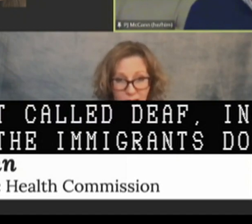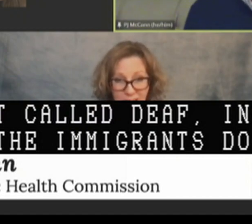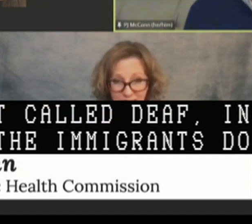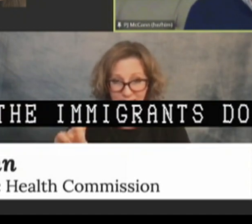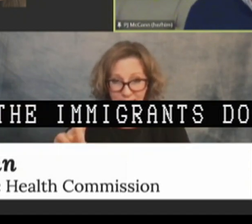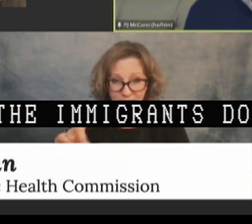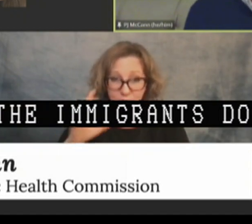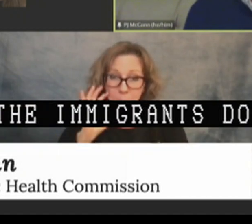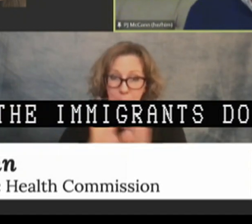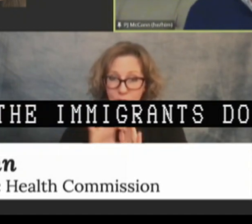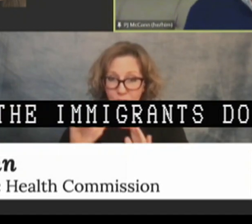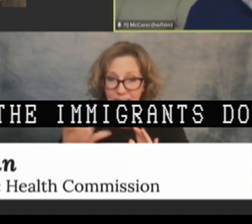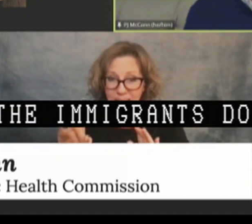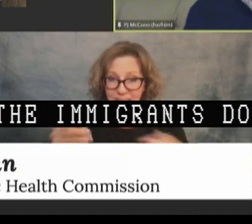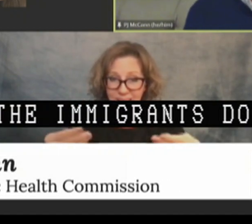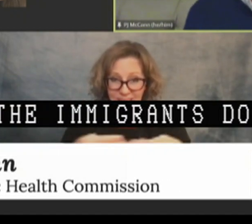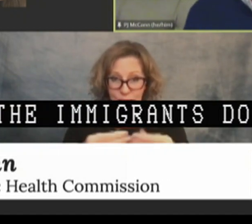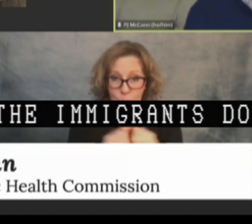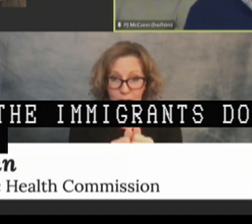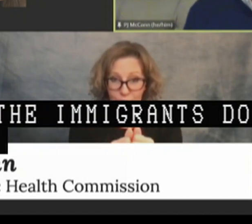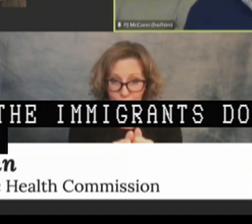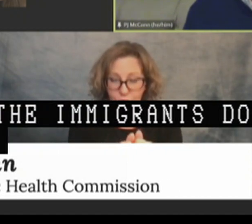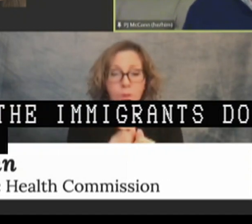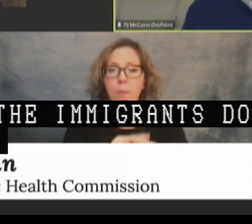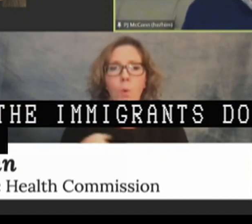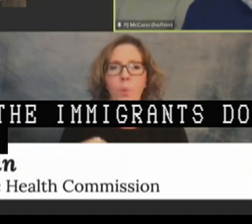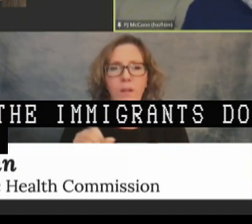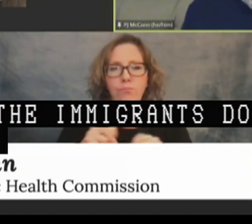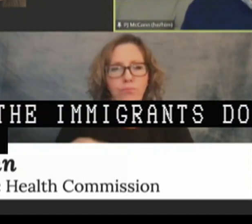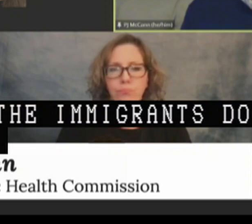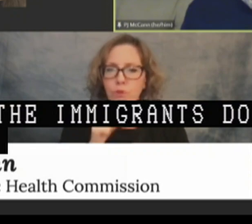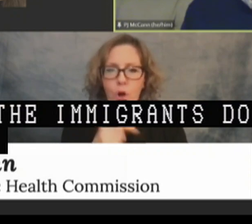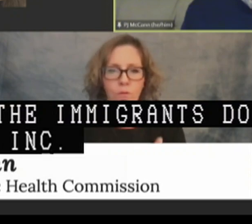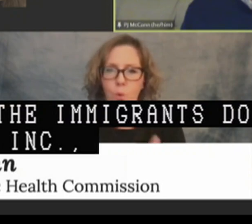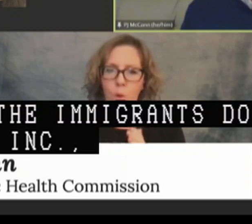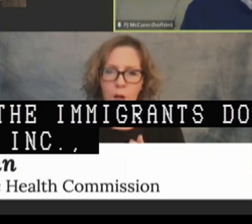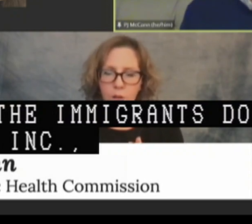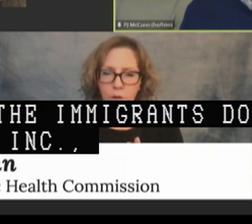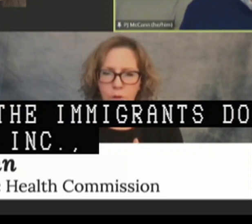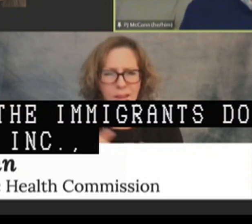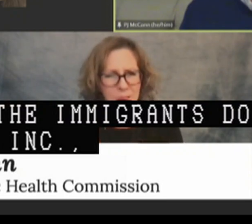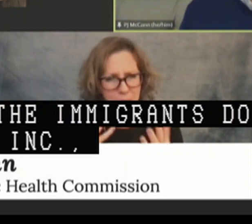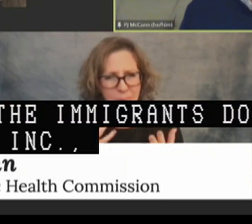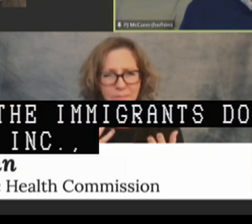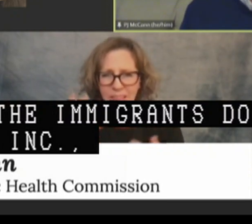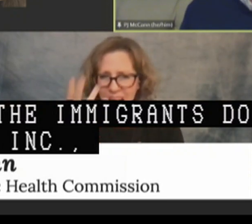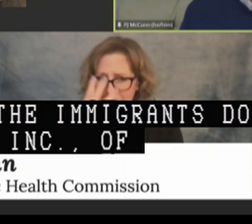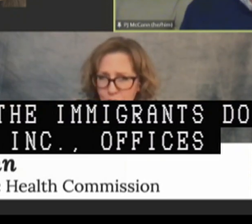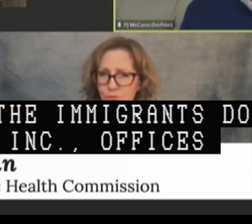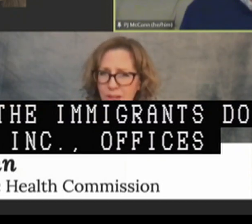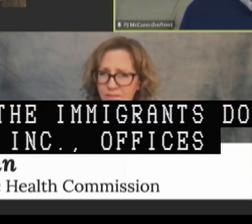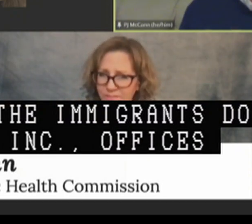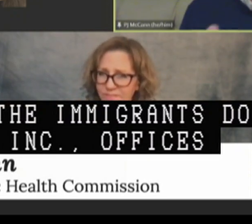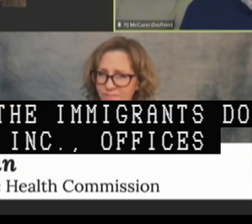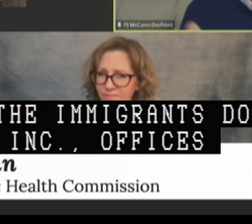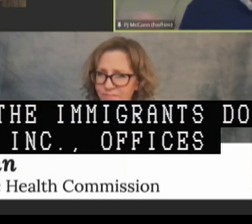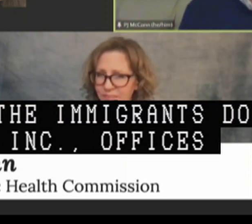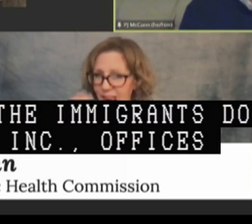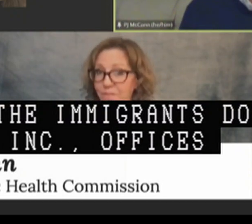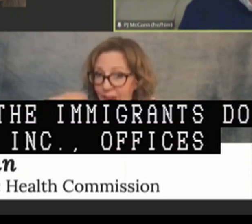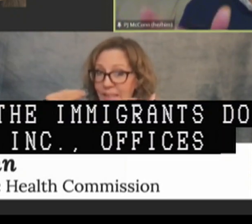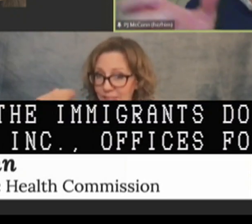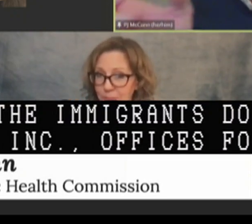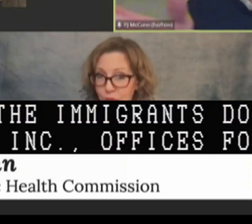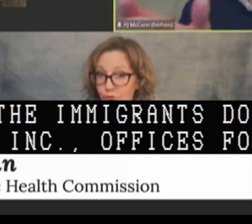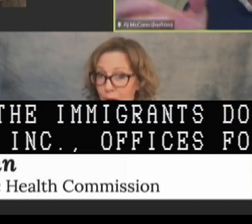So one, we didn't require that, just, you know, for a lot of, you know, immigrant advancement reasons, as well as the burden on